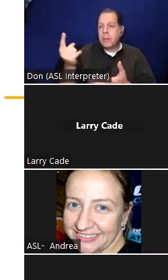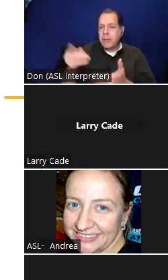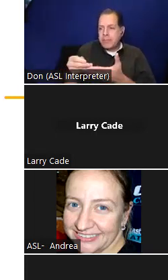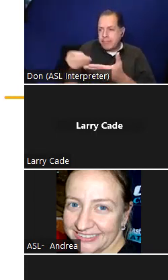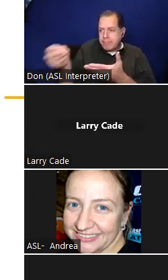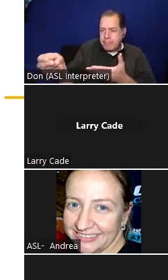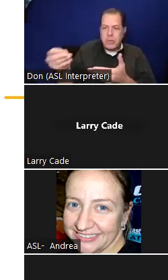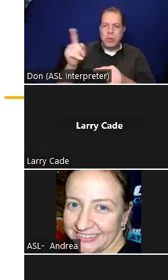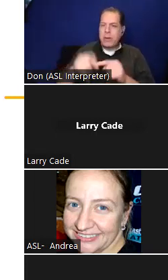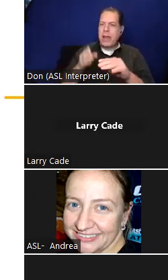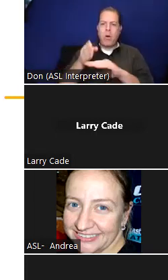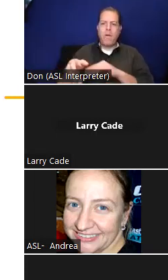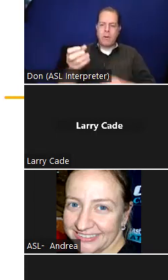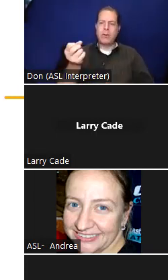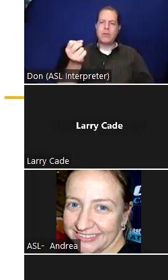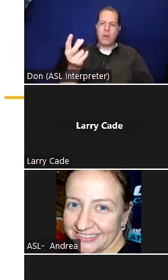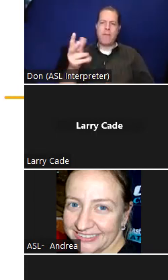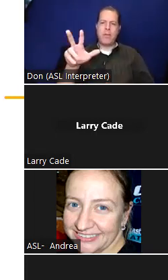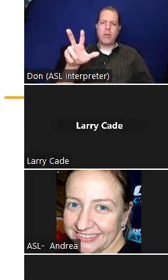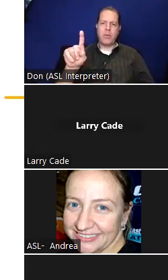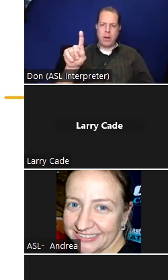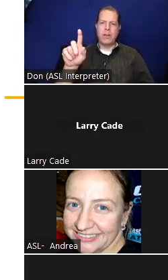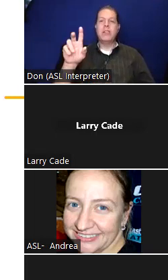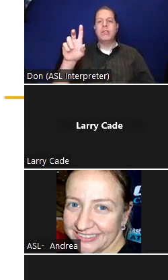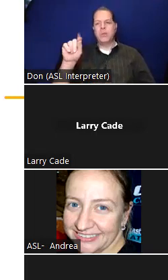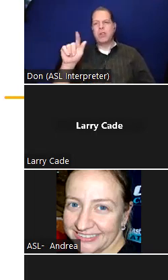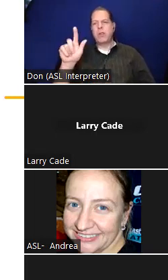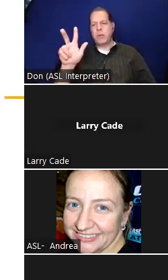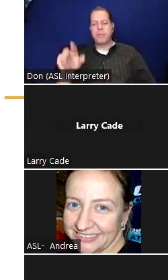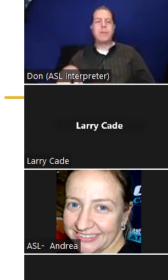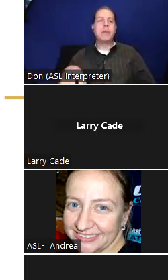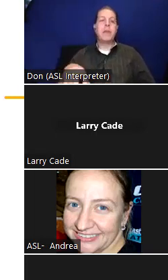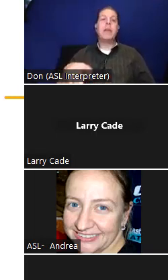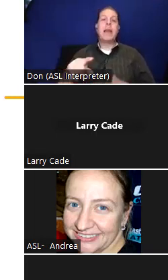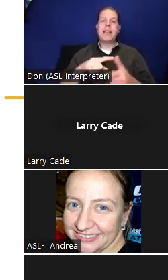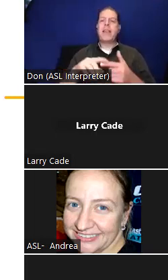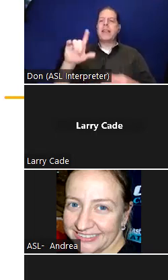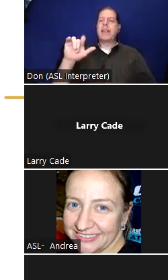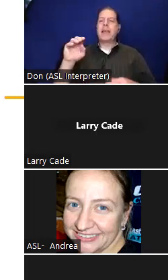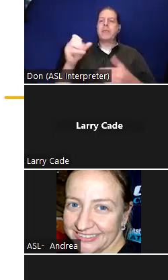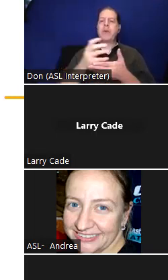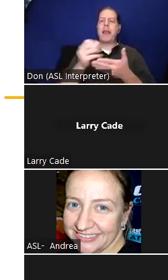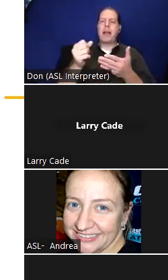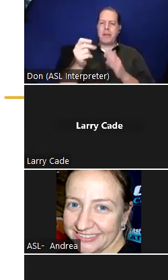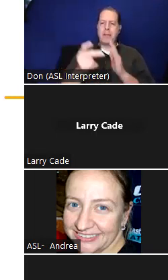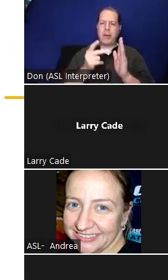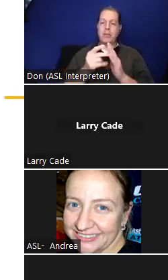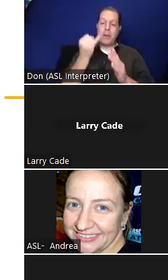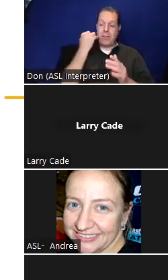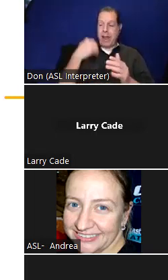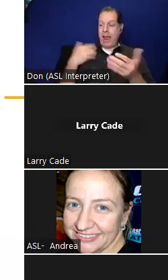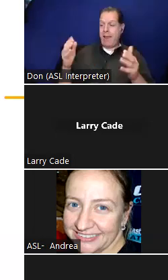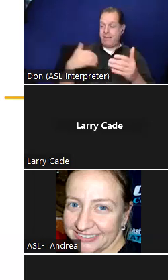than 12/31/2023. And then what I was getting into is the claims run out period. So let's say I had a doctor's